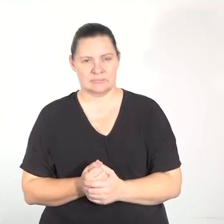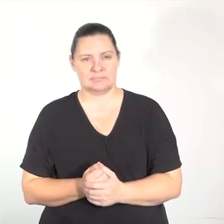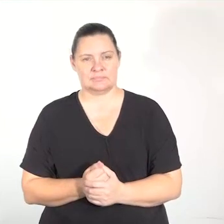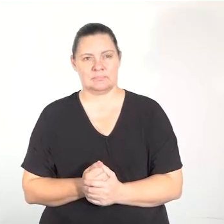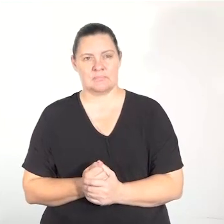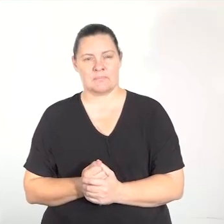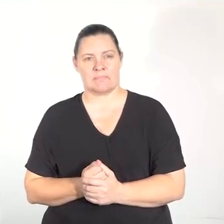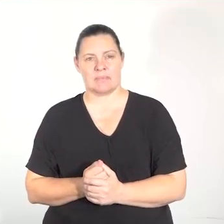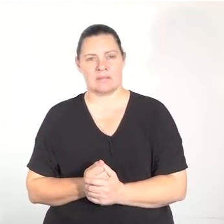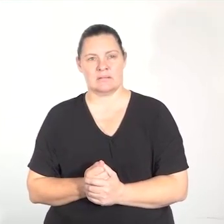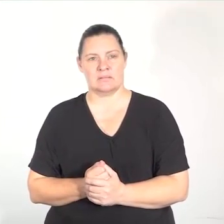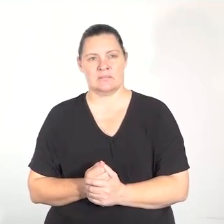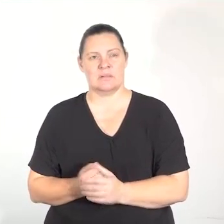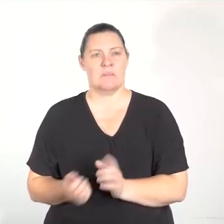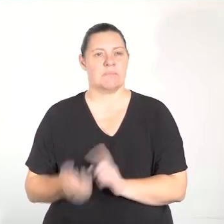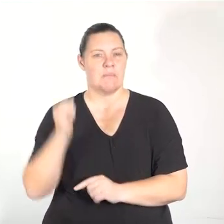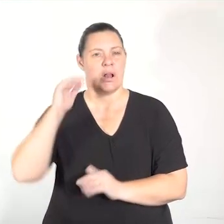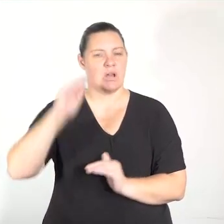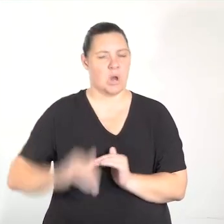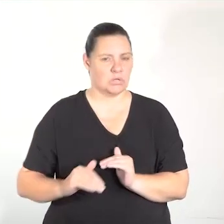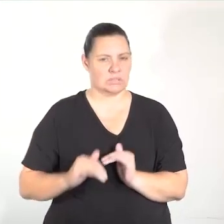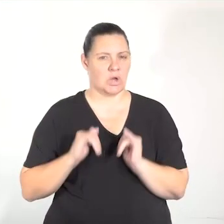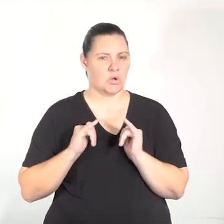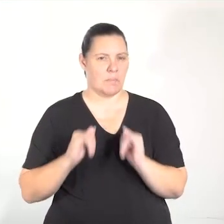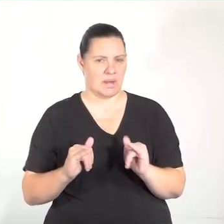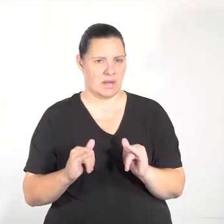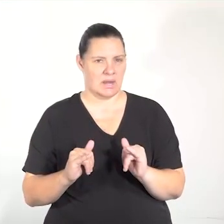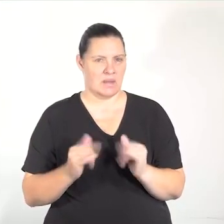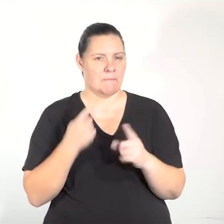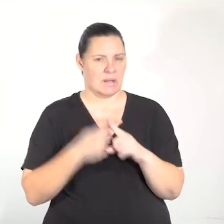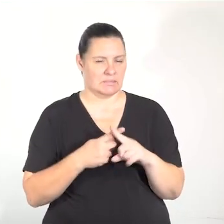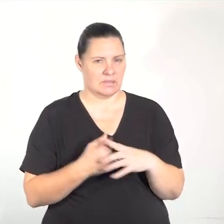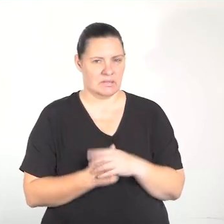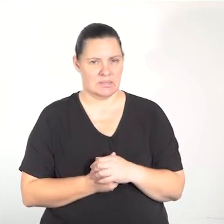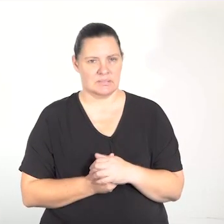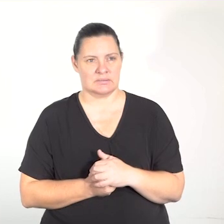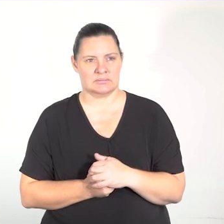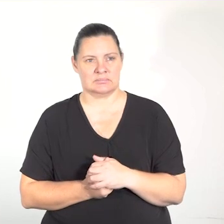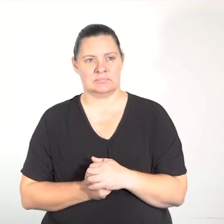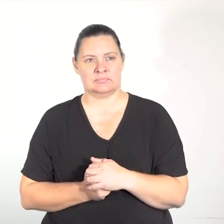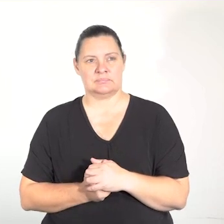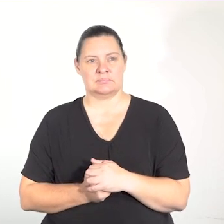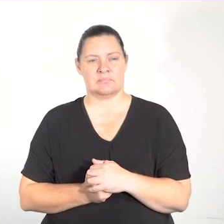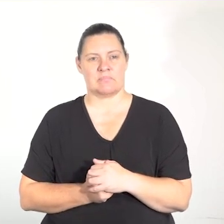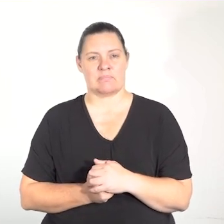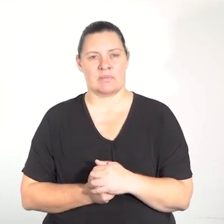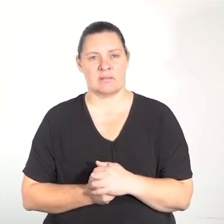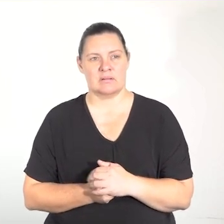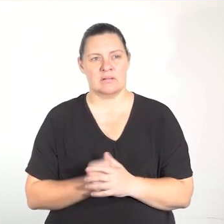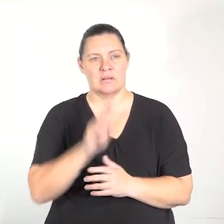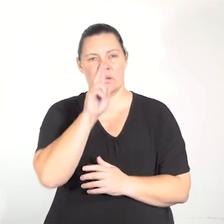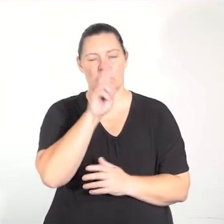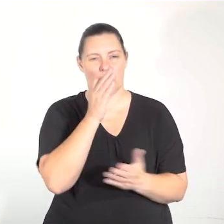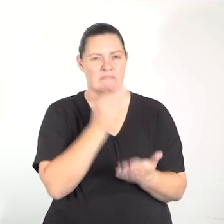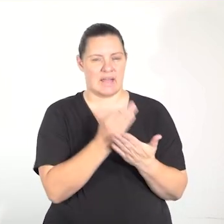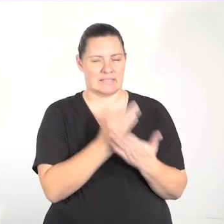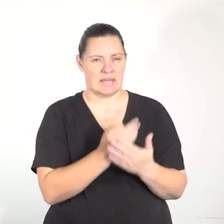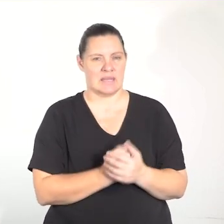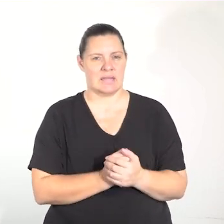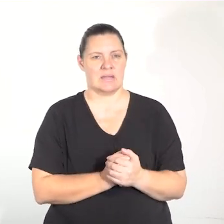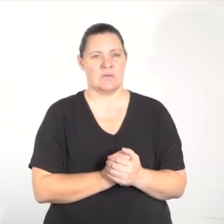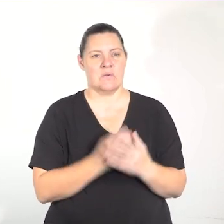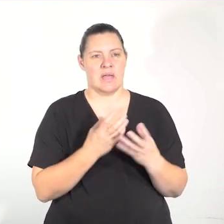Okay, so now do you remember how we find the lowest common multiple? So when we're looking at our factors